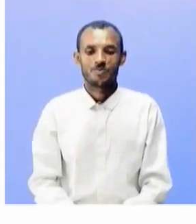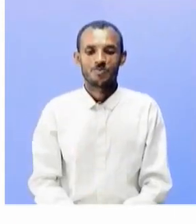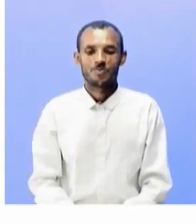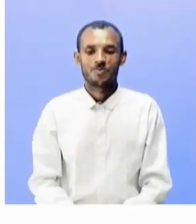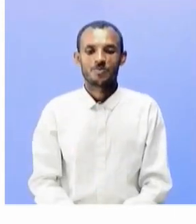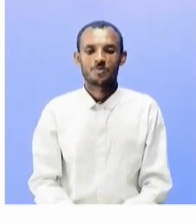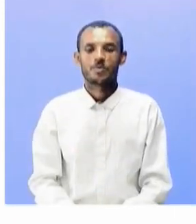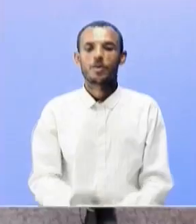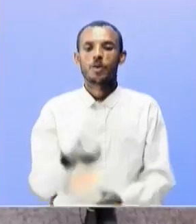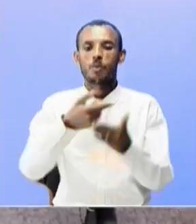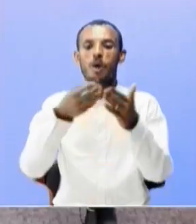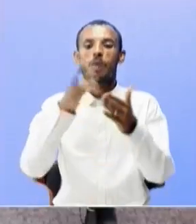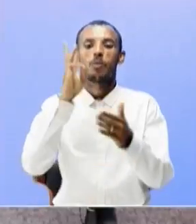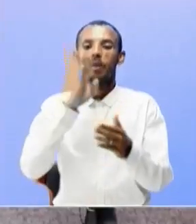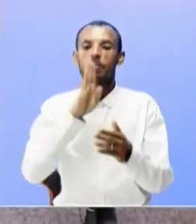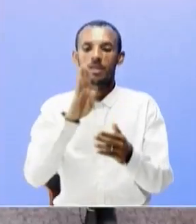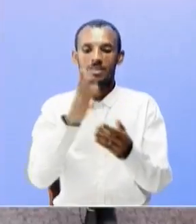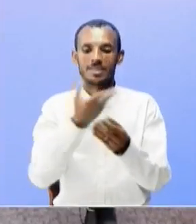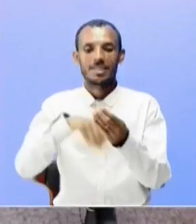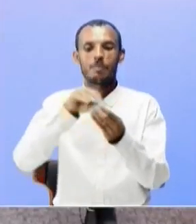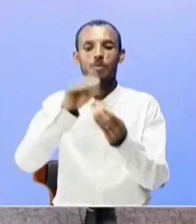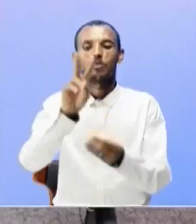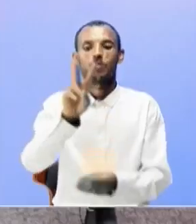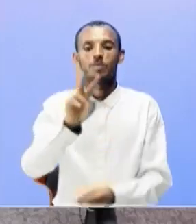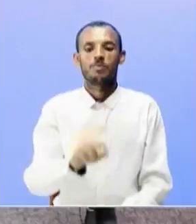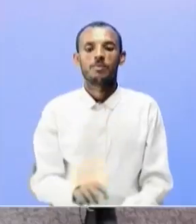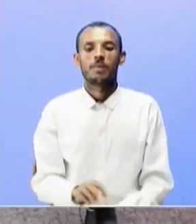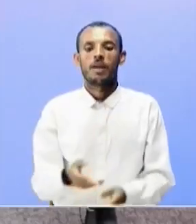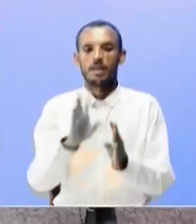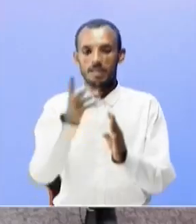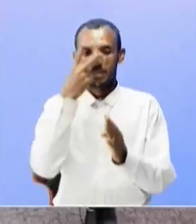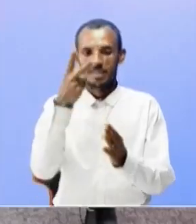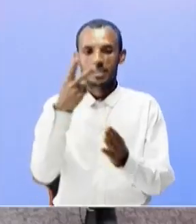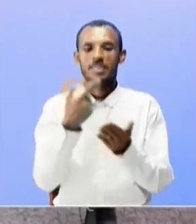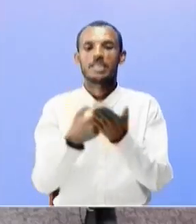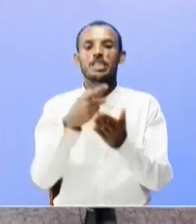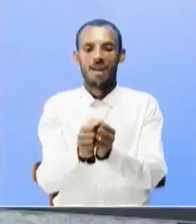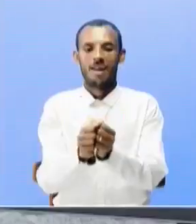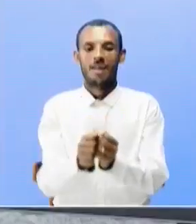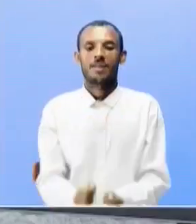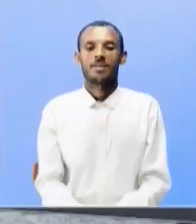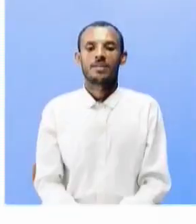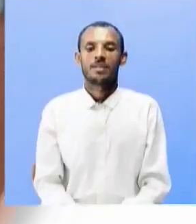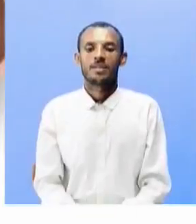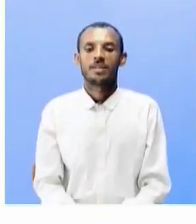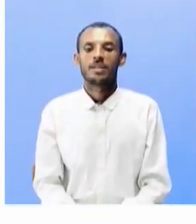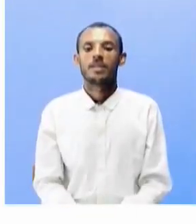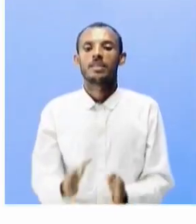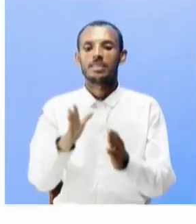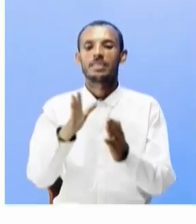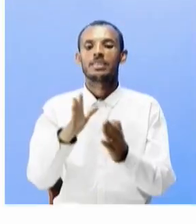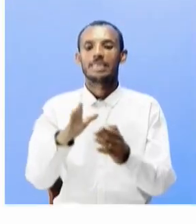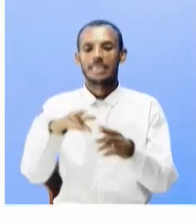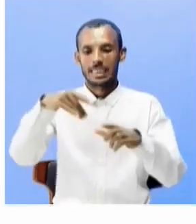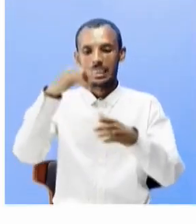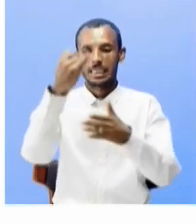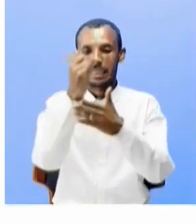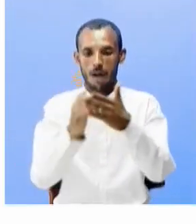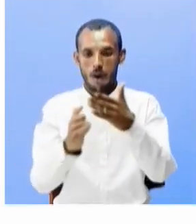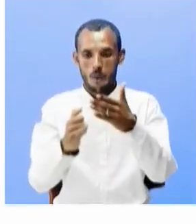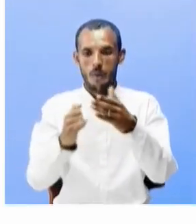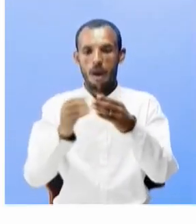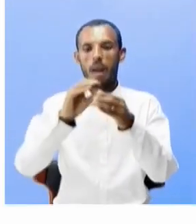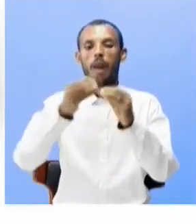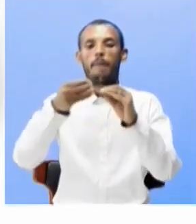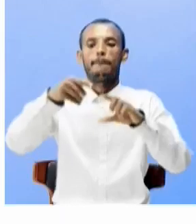What will be the sum of these two? Let's see this question together. Let's draw a number line.